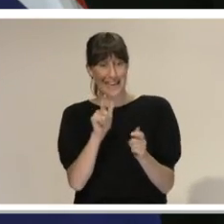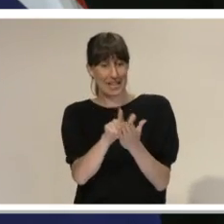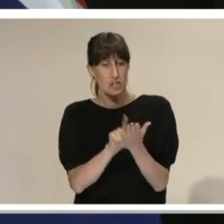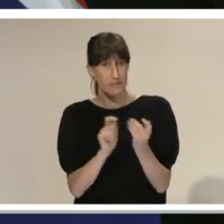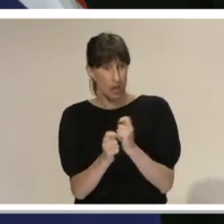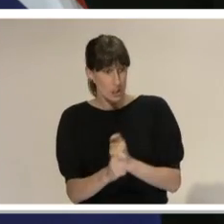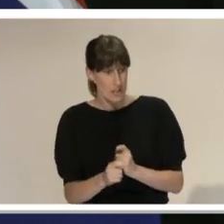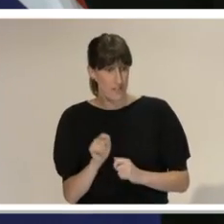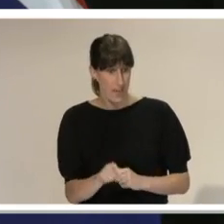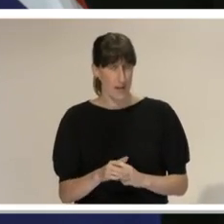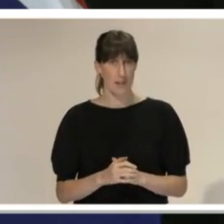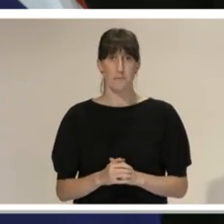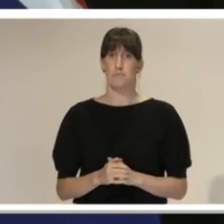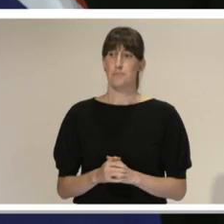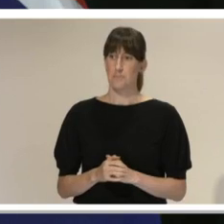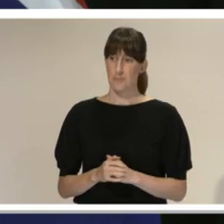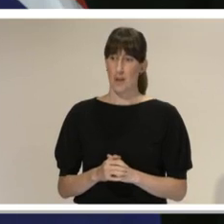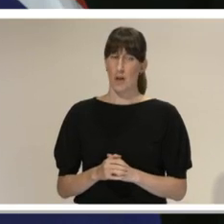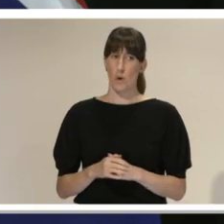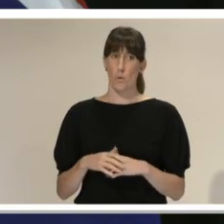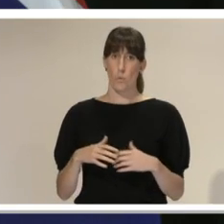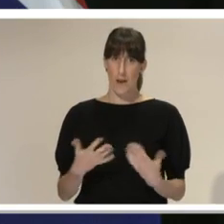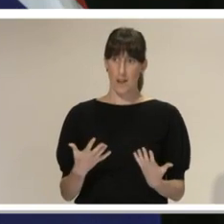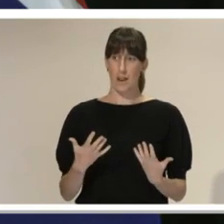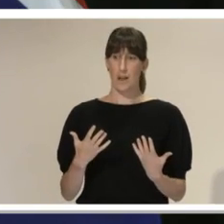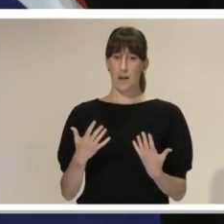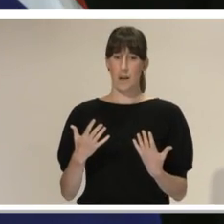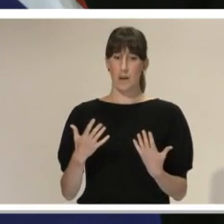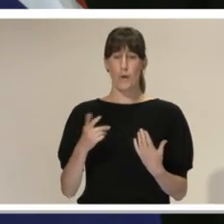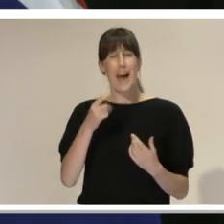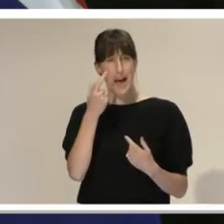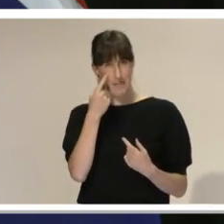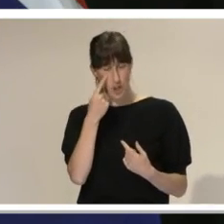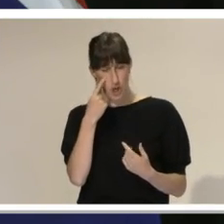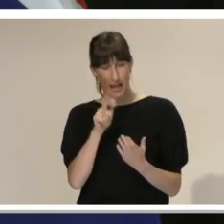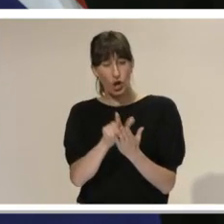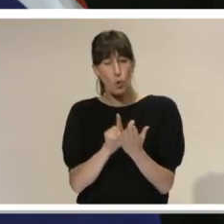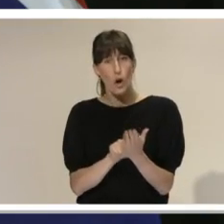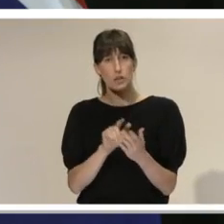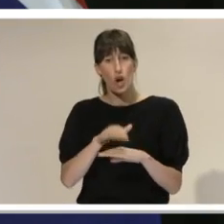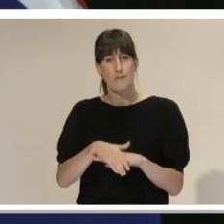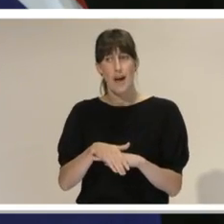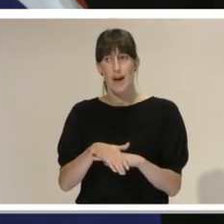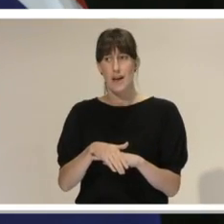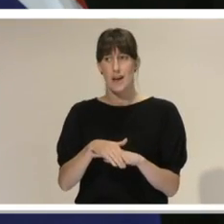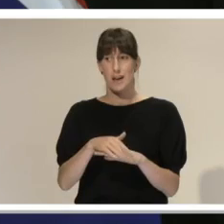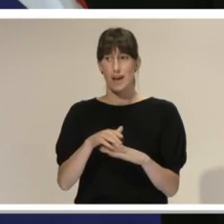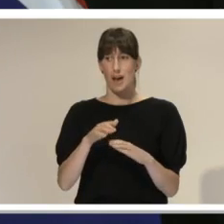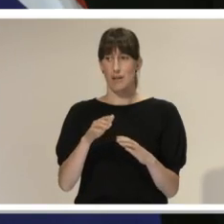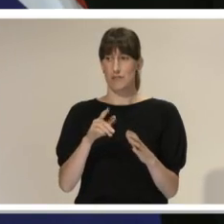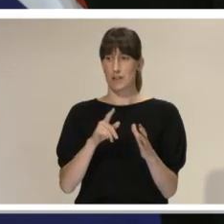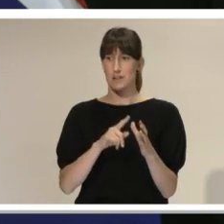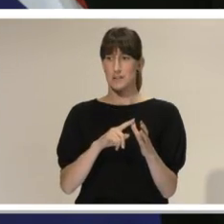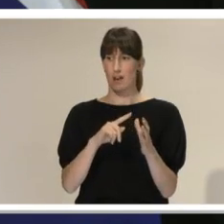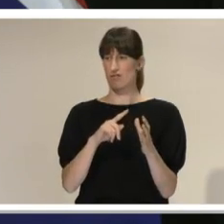at, and of course this requires the House, is arrears and the ability to terminate. So where we had the ability to make changes,